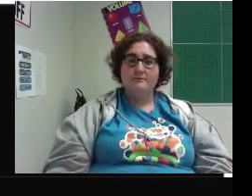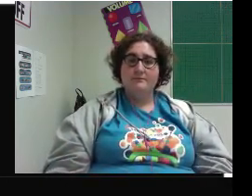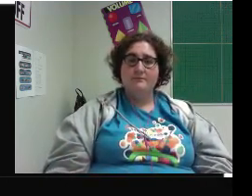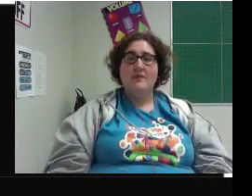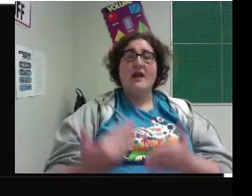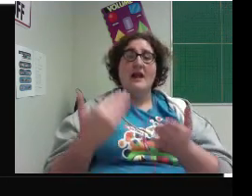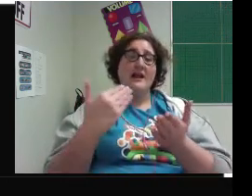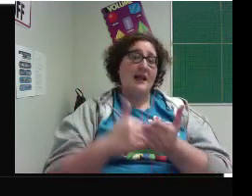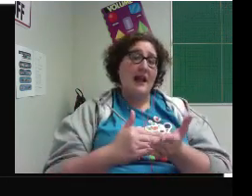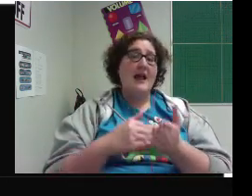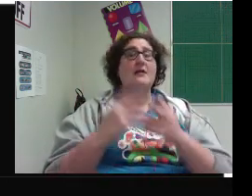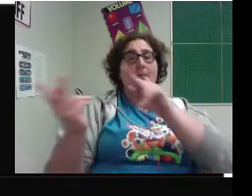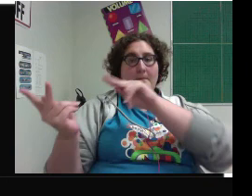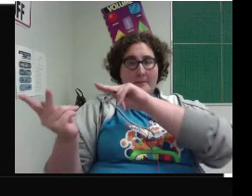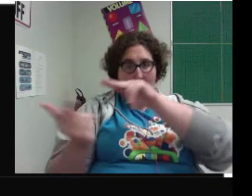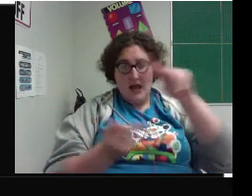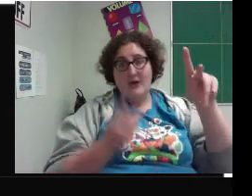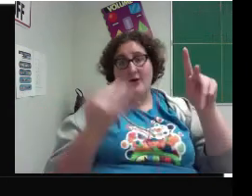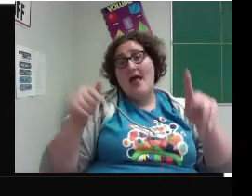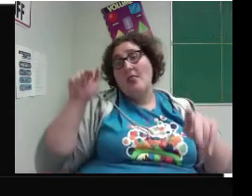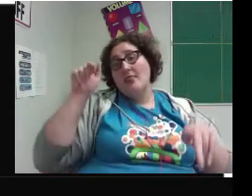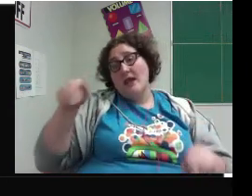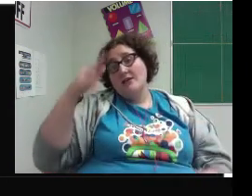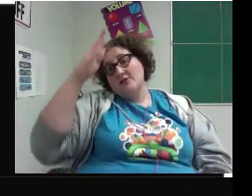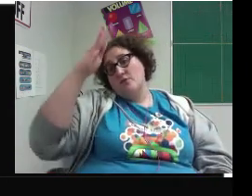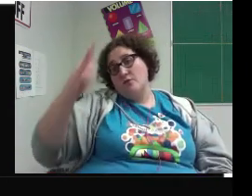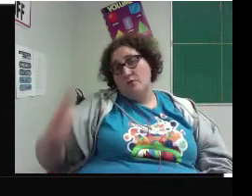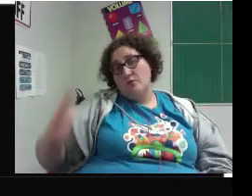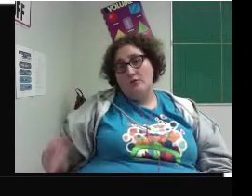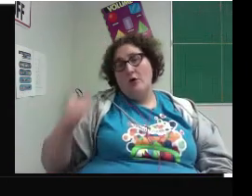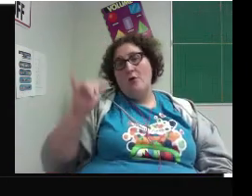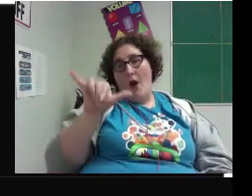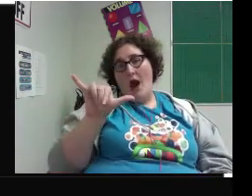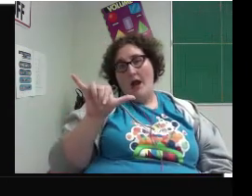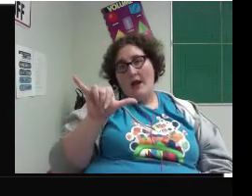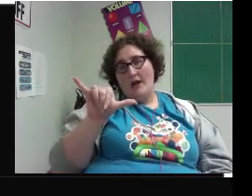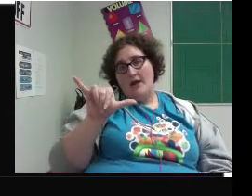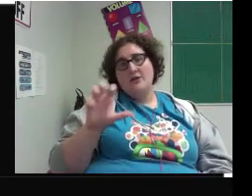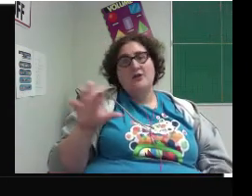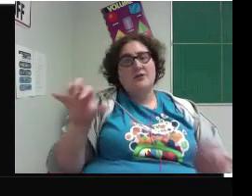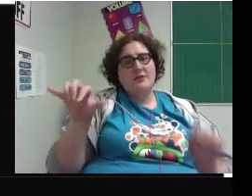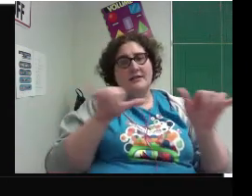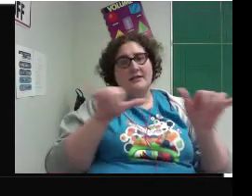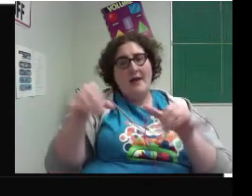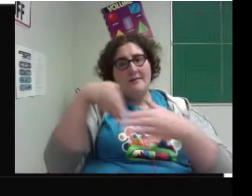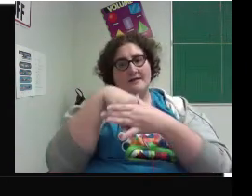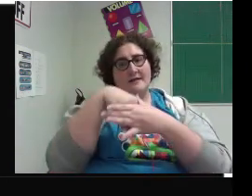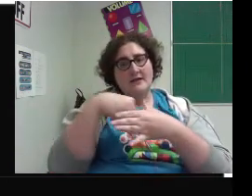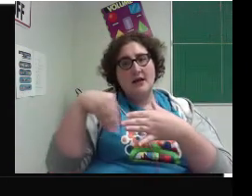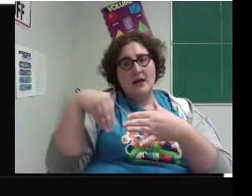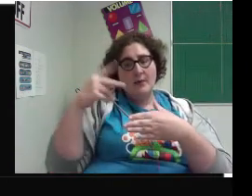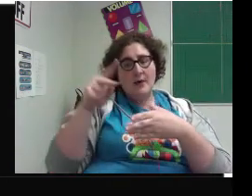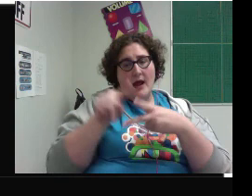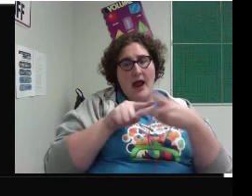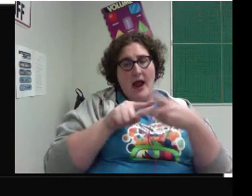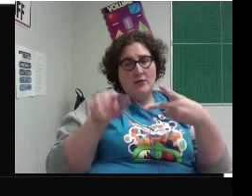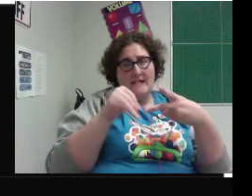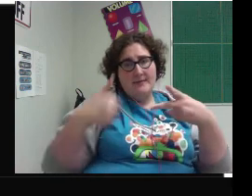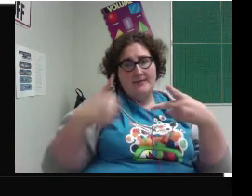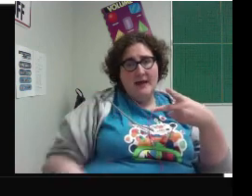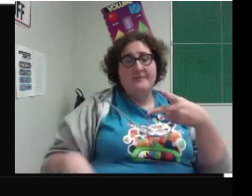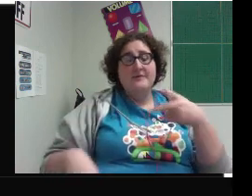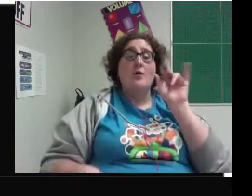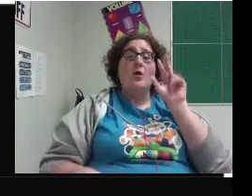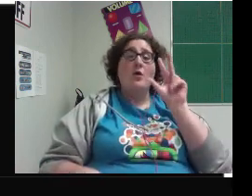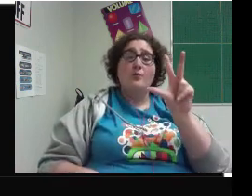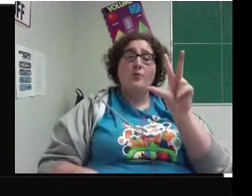Again, the lines are parallel, and now this is my transversal, so they're still same side interior angles. So I can say